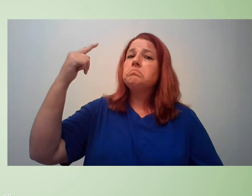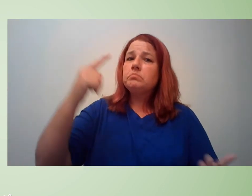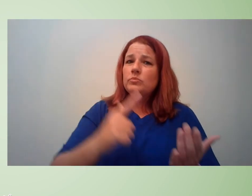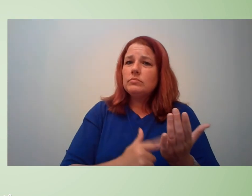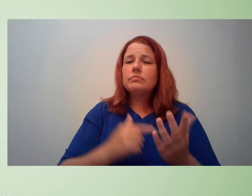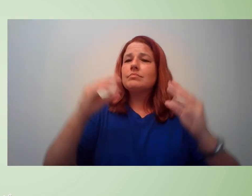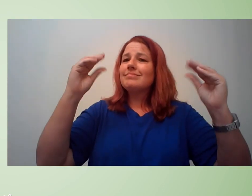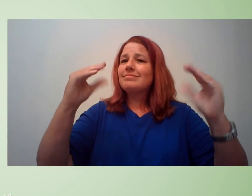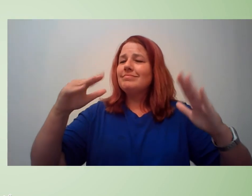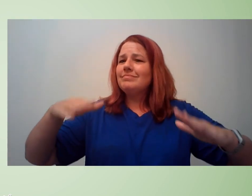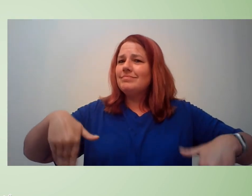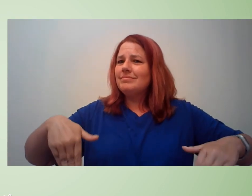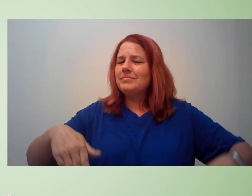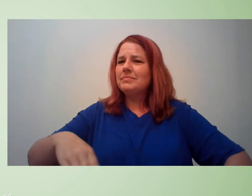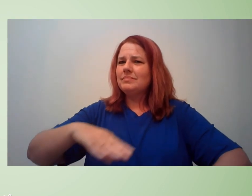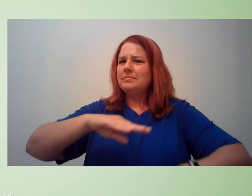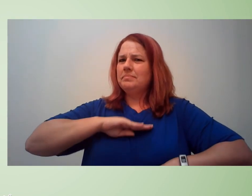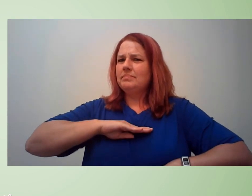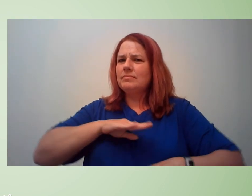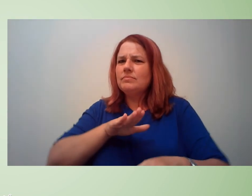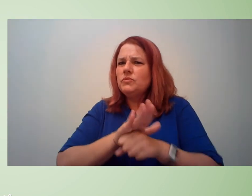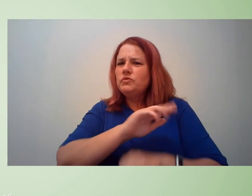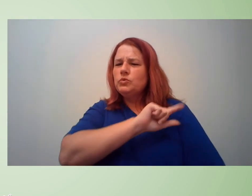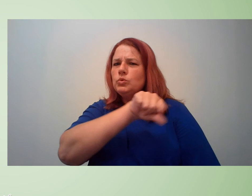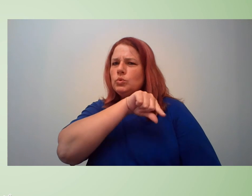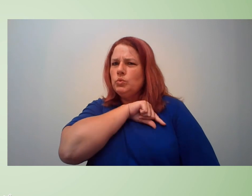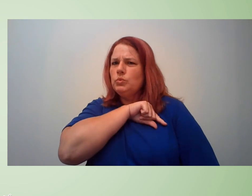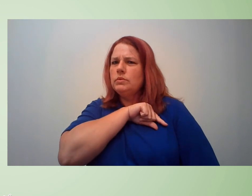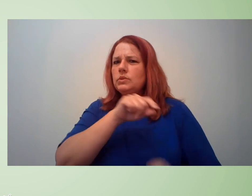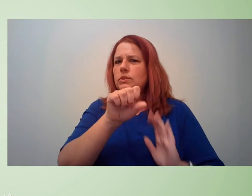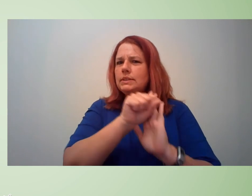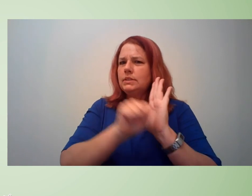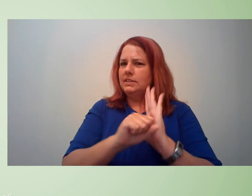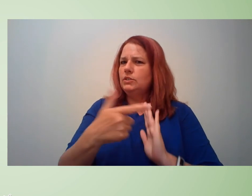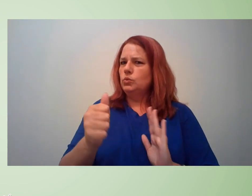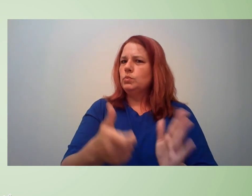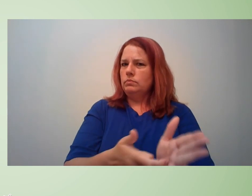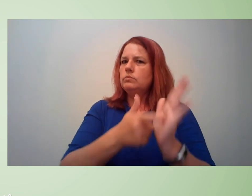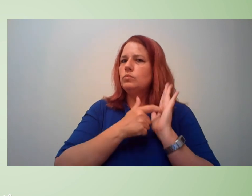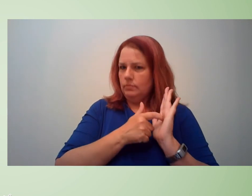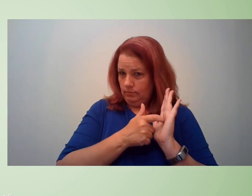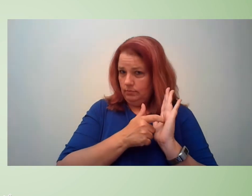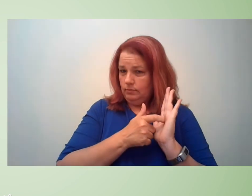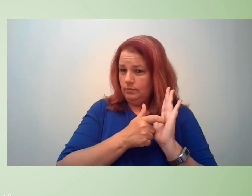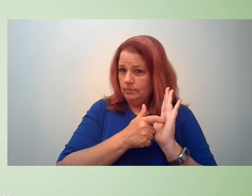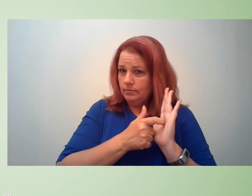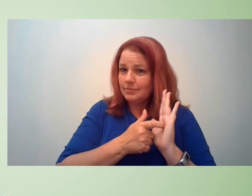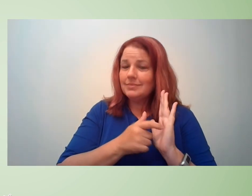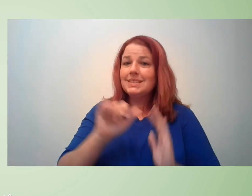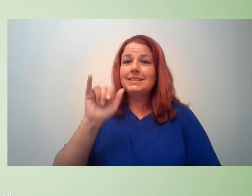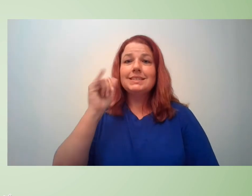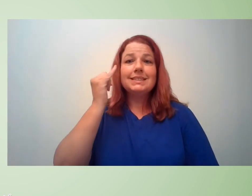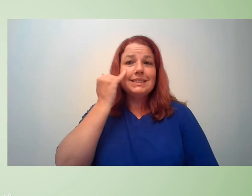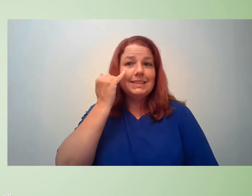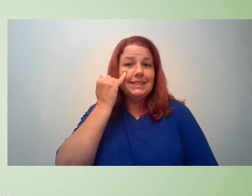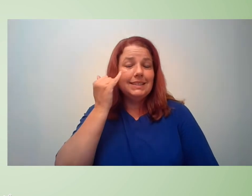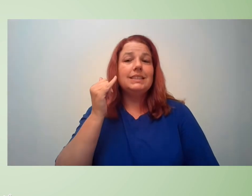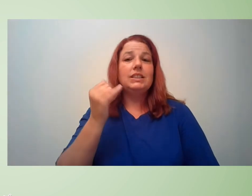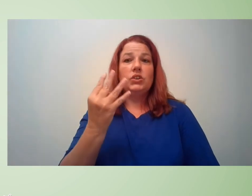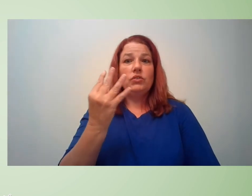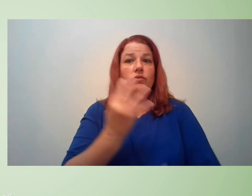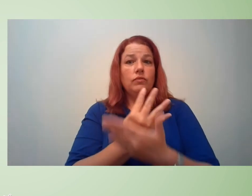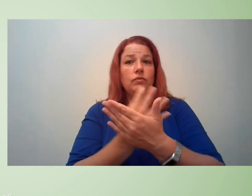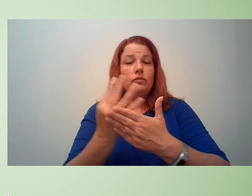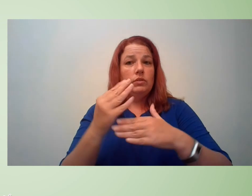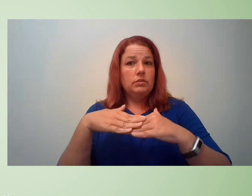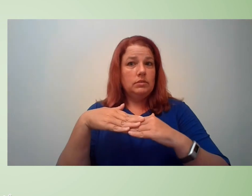Georgia. If your child is taught for 4 or more weeks by a teacher or parapro who is not fully qualified, you will be informed by